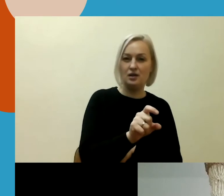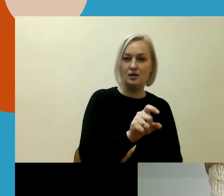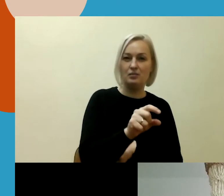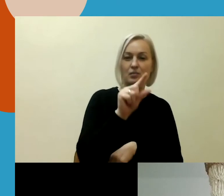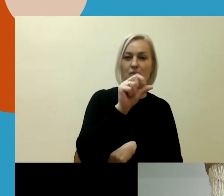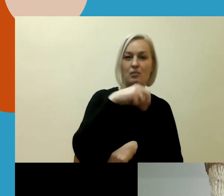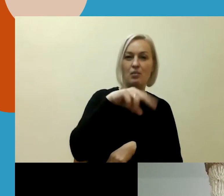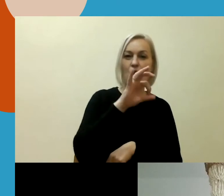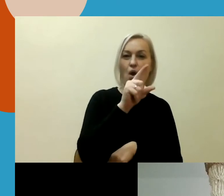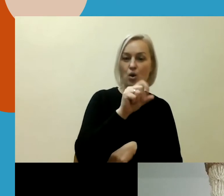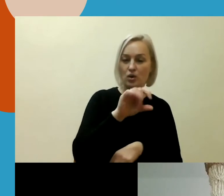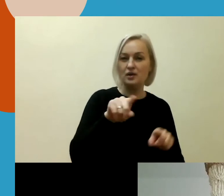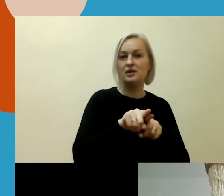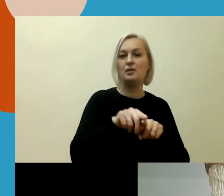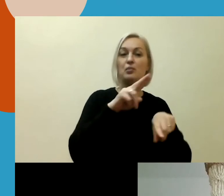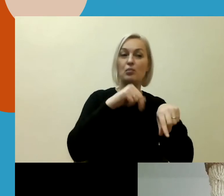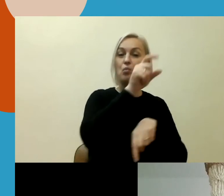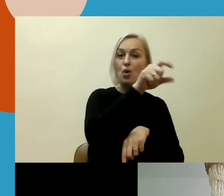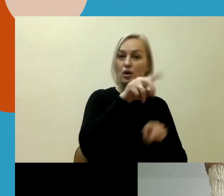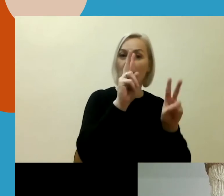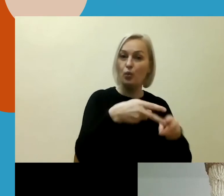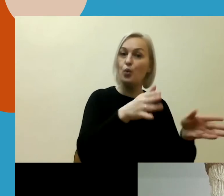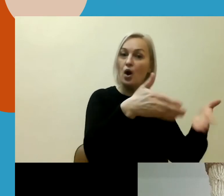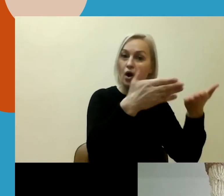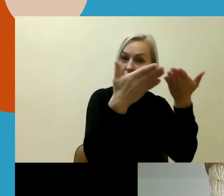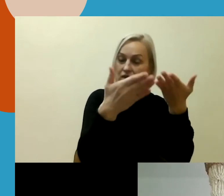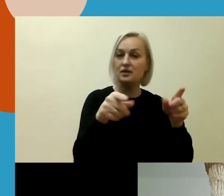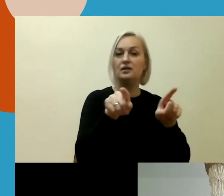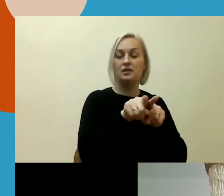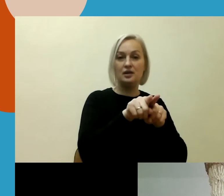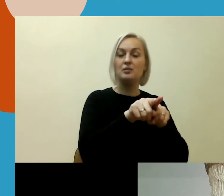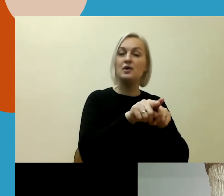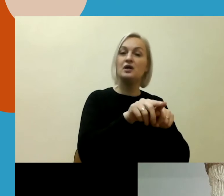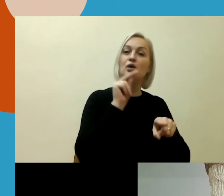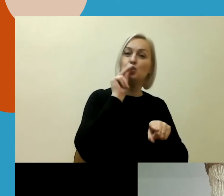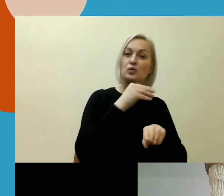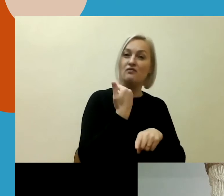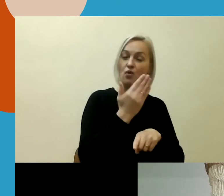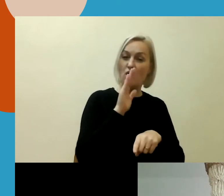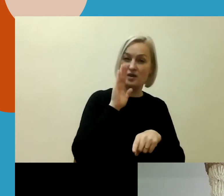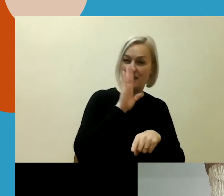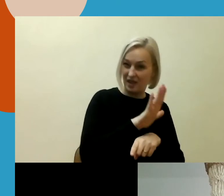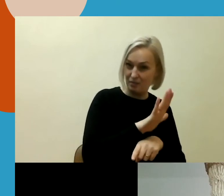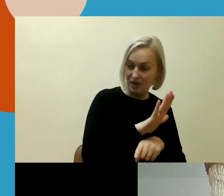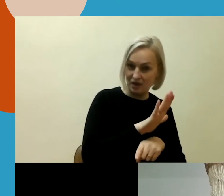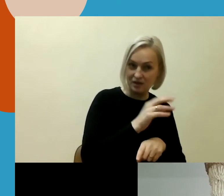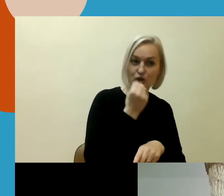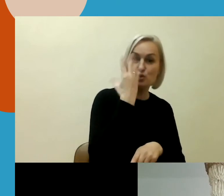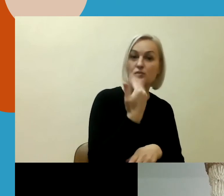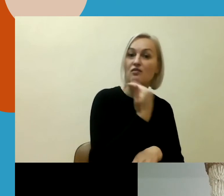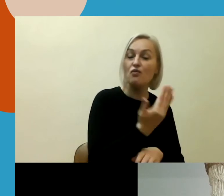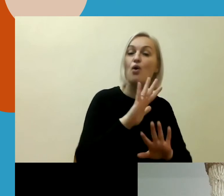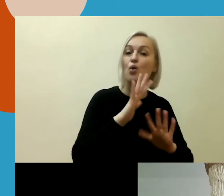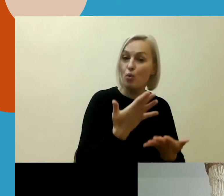Deputy Commissioner, Mr. Paulauskas, he said that police officials have to be educated,